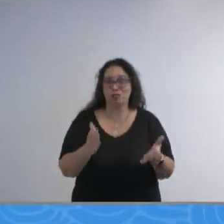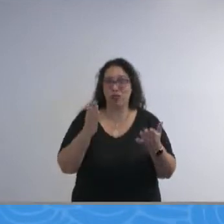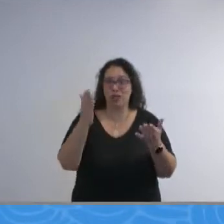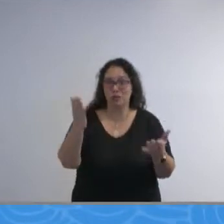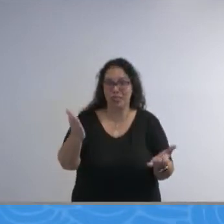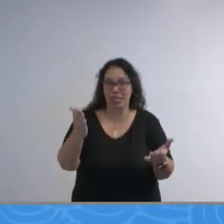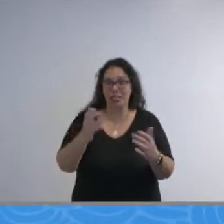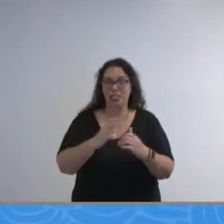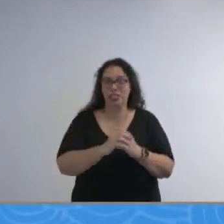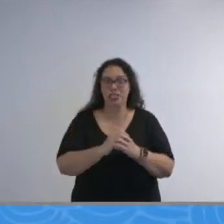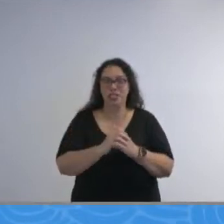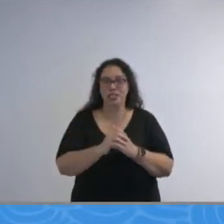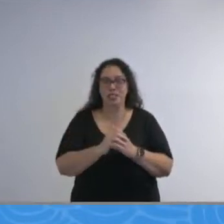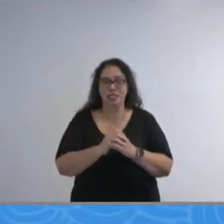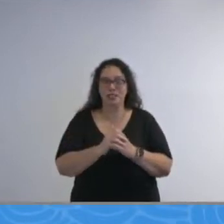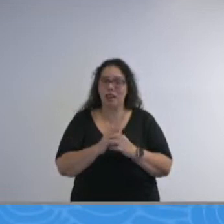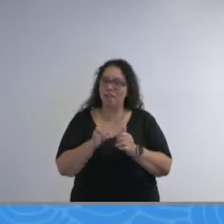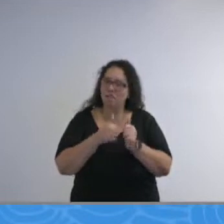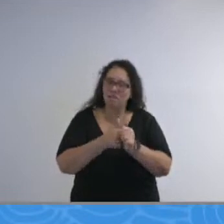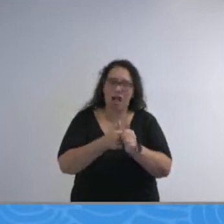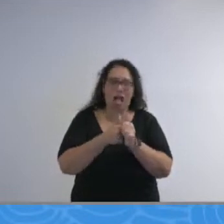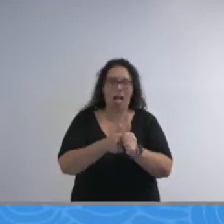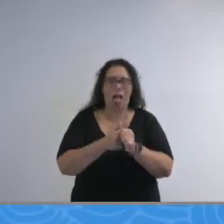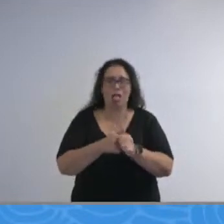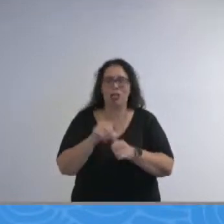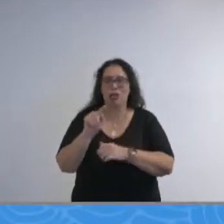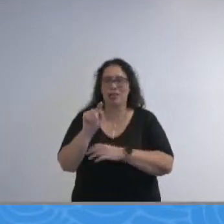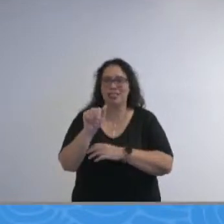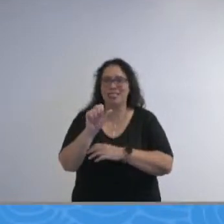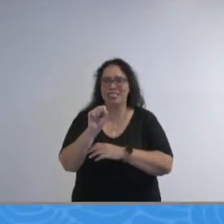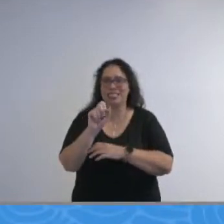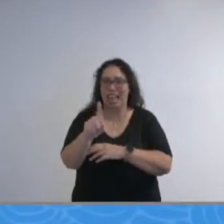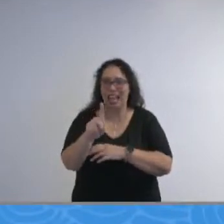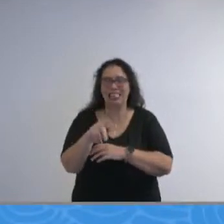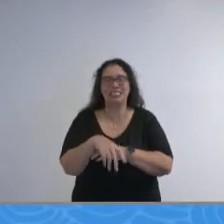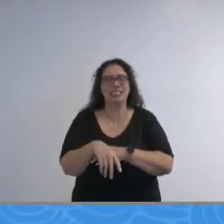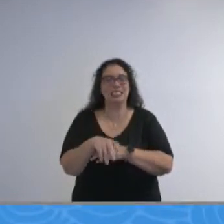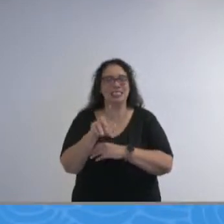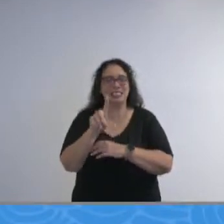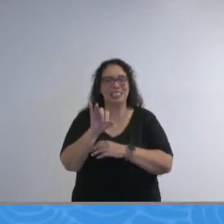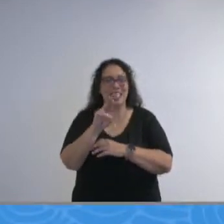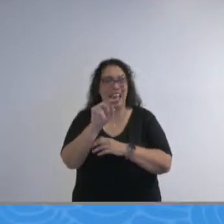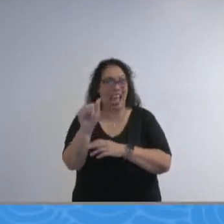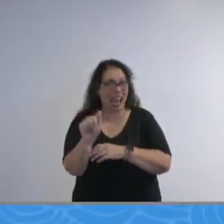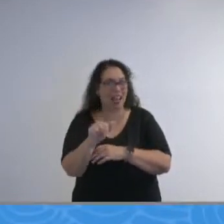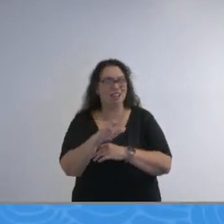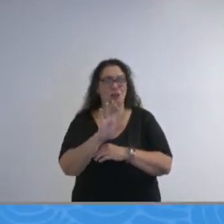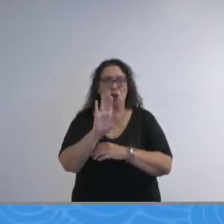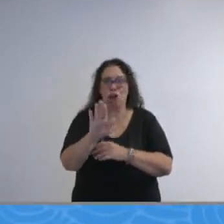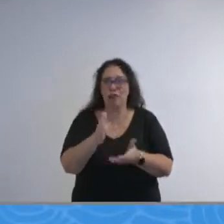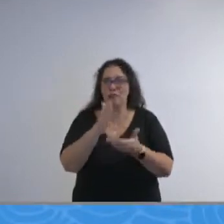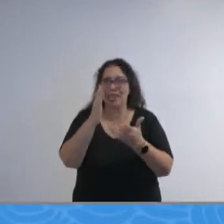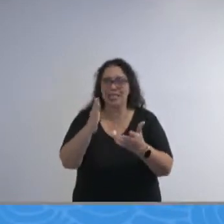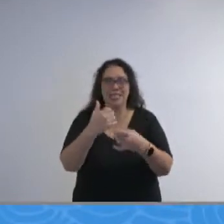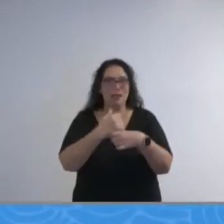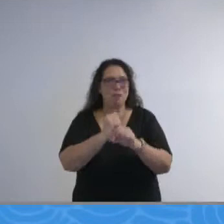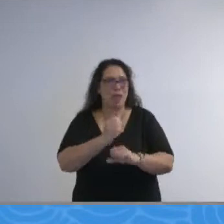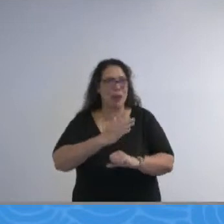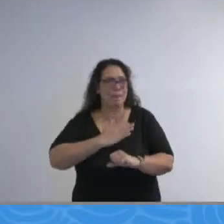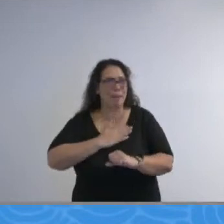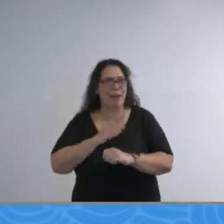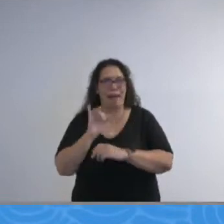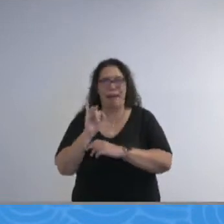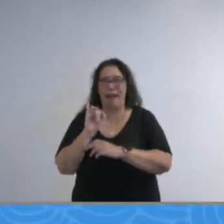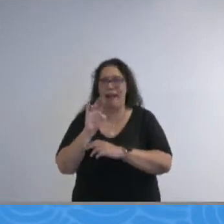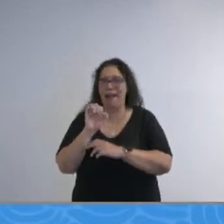recommendations. Follow Diana's recommendations. It's made my IEPs easier to have control of the IEP. As long